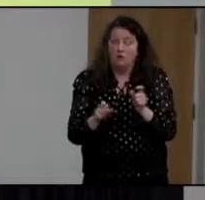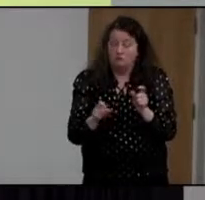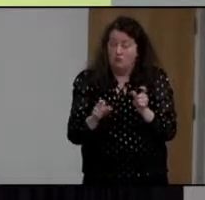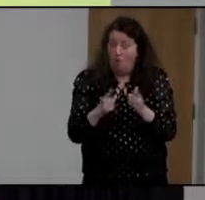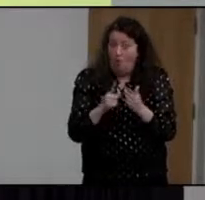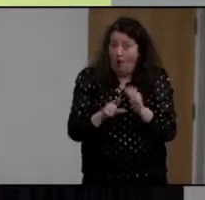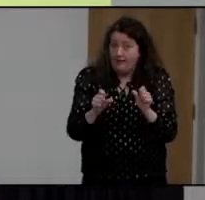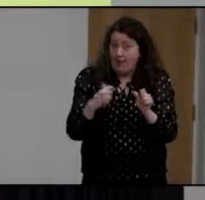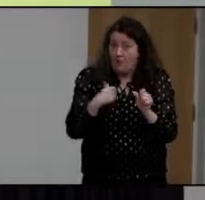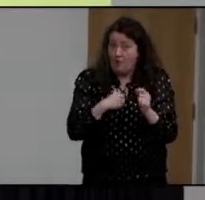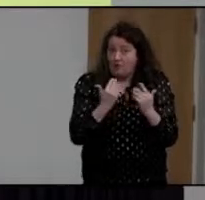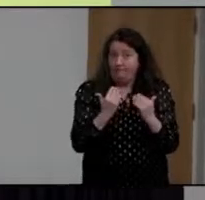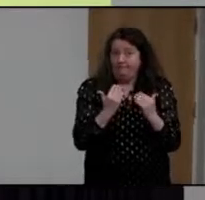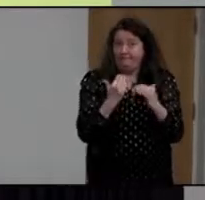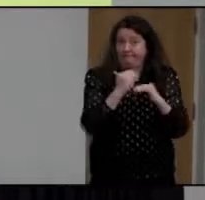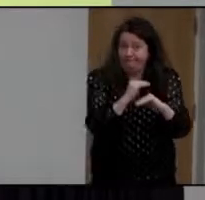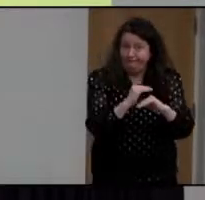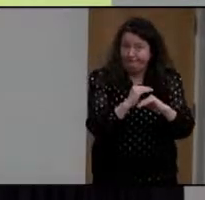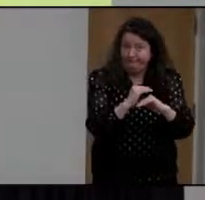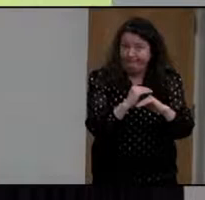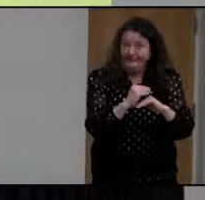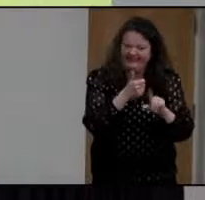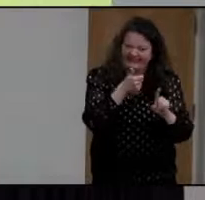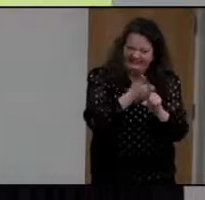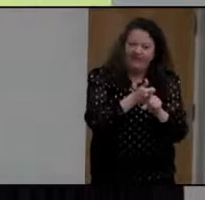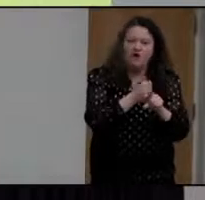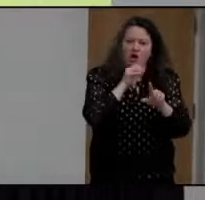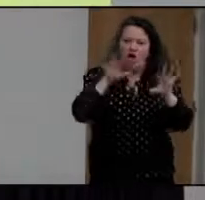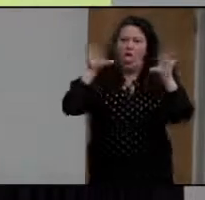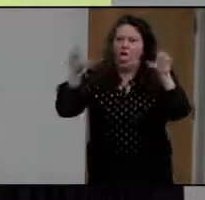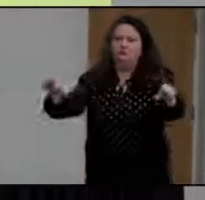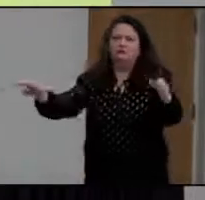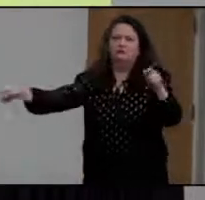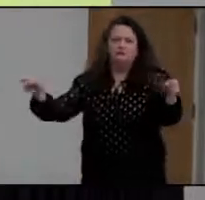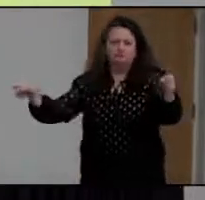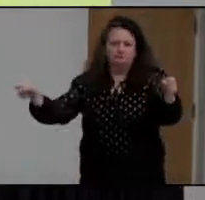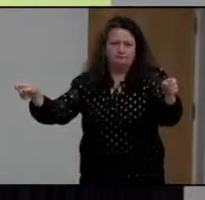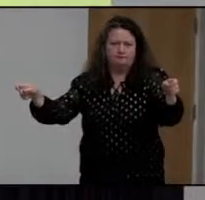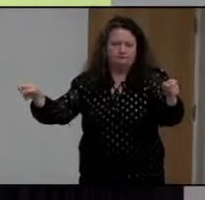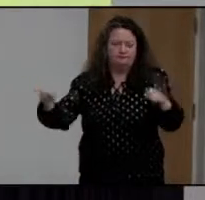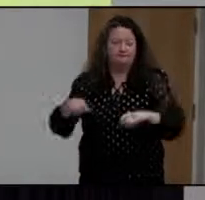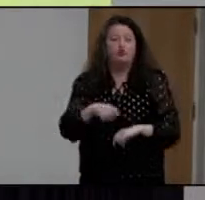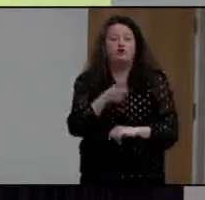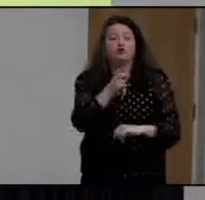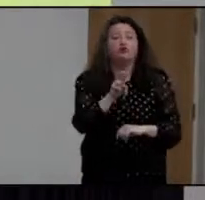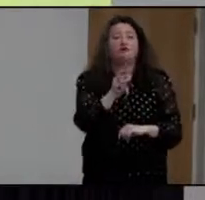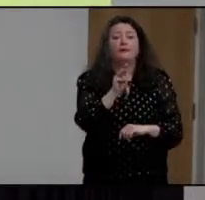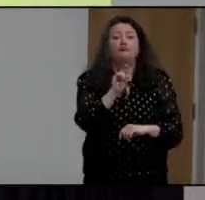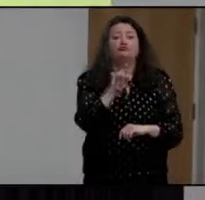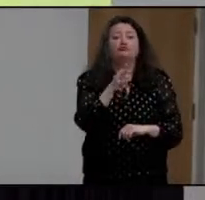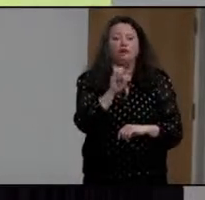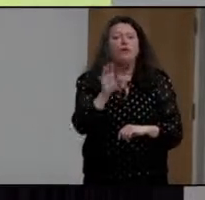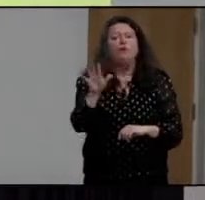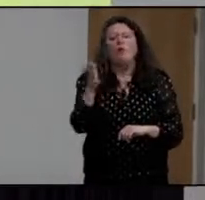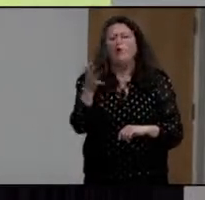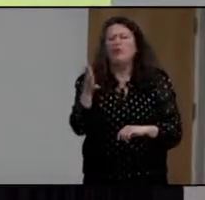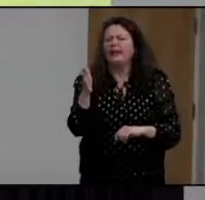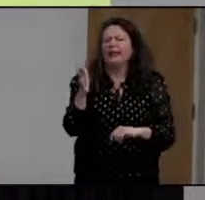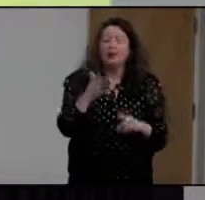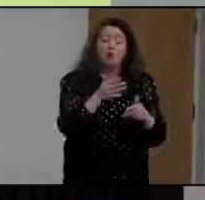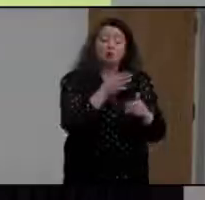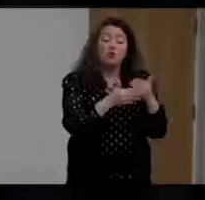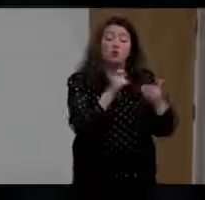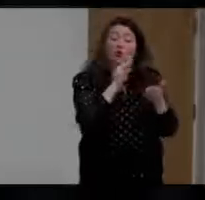Well, that's already happening because when you train an algorithm, the process of learning is